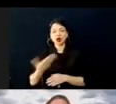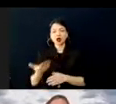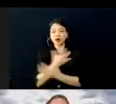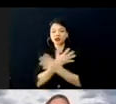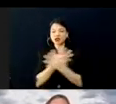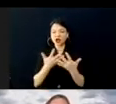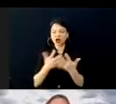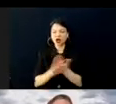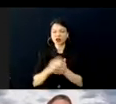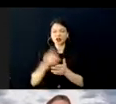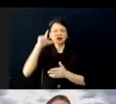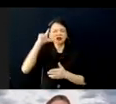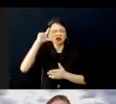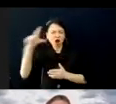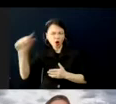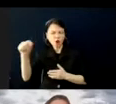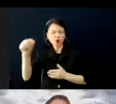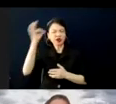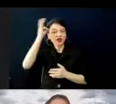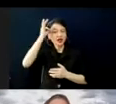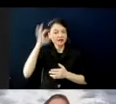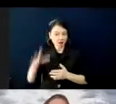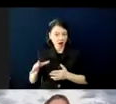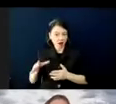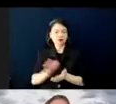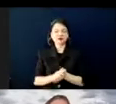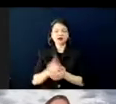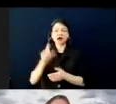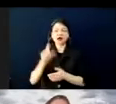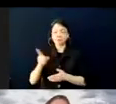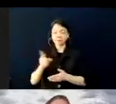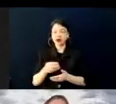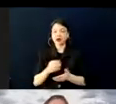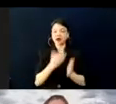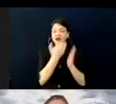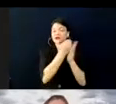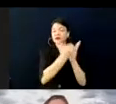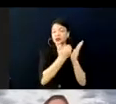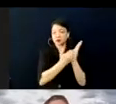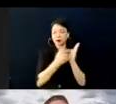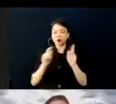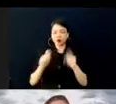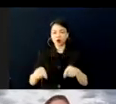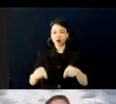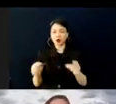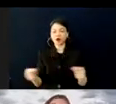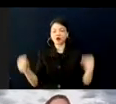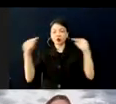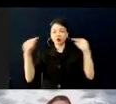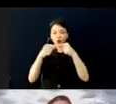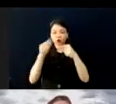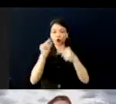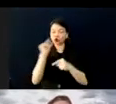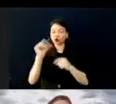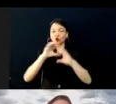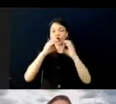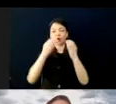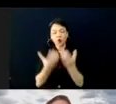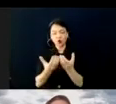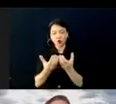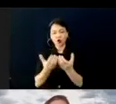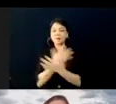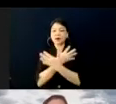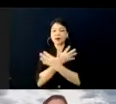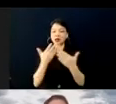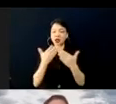what are the types of use cases that you think would be relevant for this lower income and rural segment? What could they be using e-money